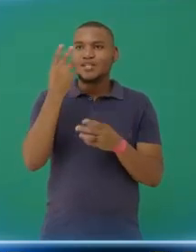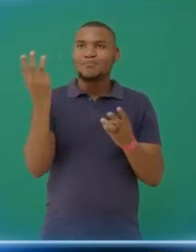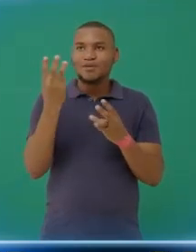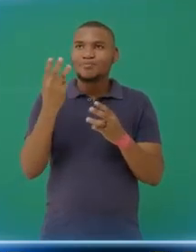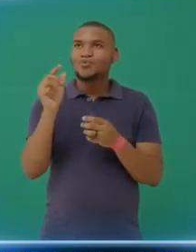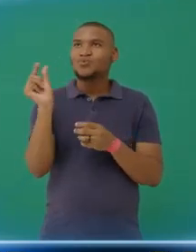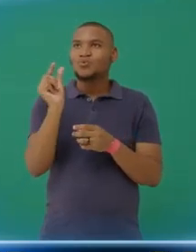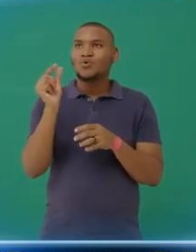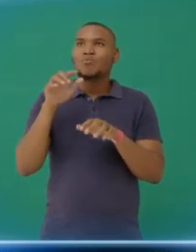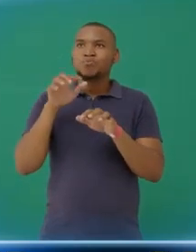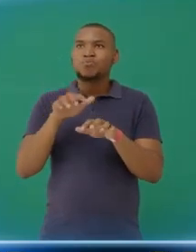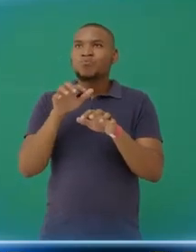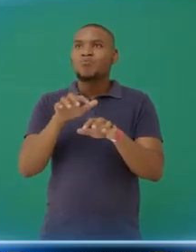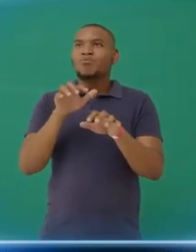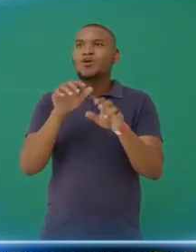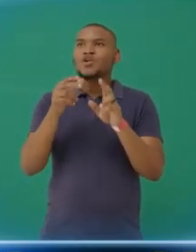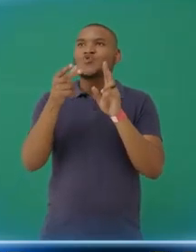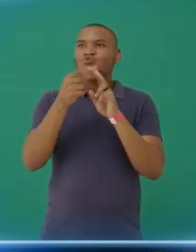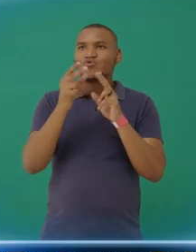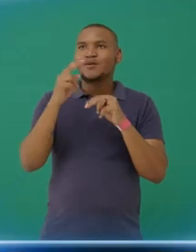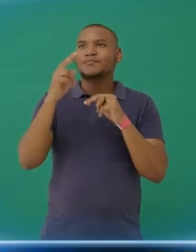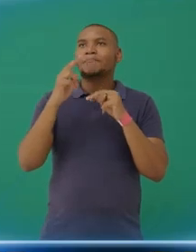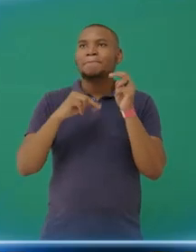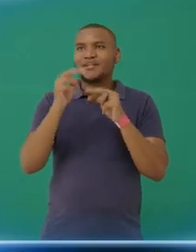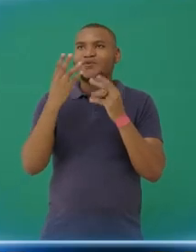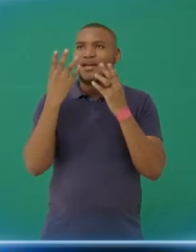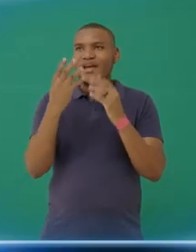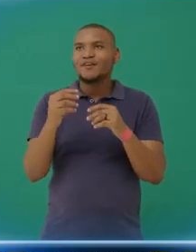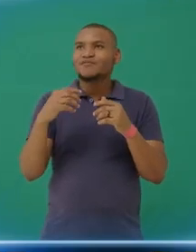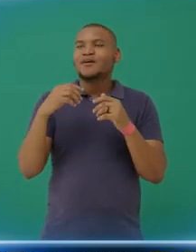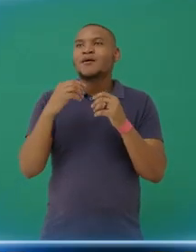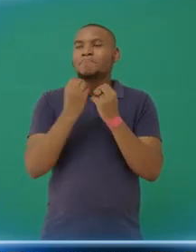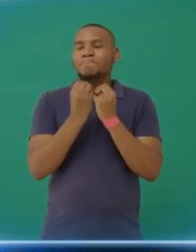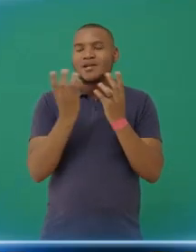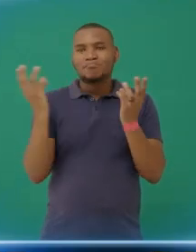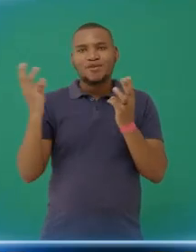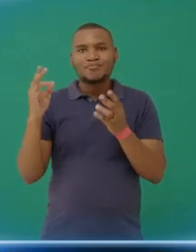here at the Union Building. So excited. We have great performances coming up.